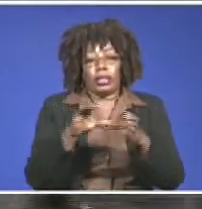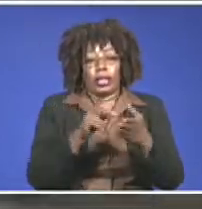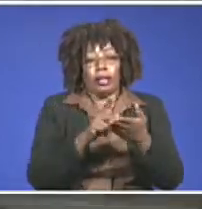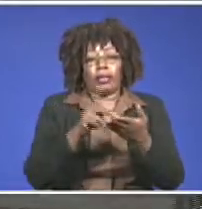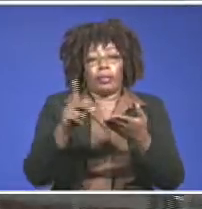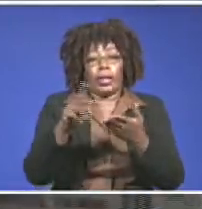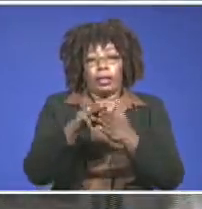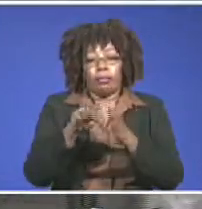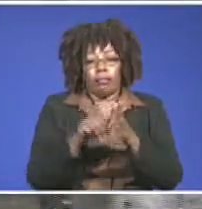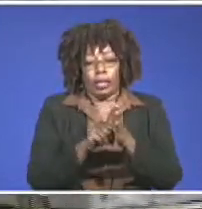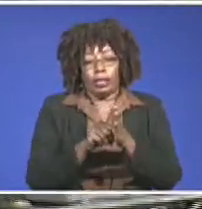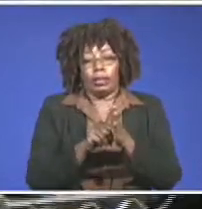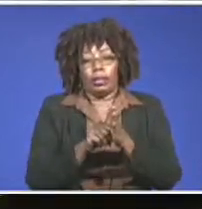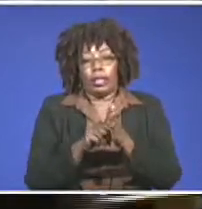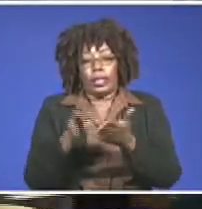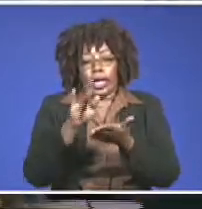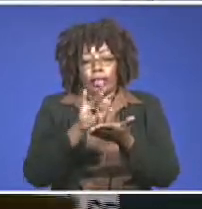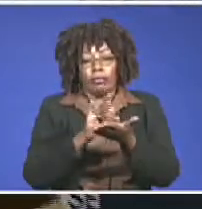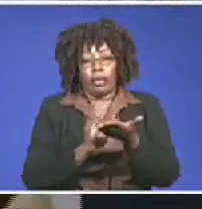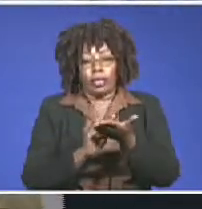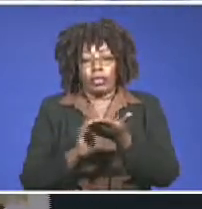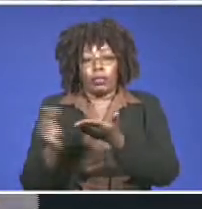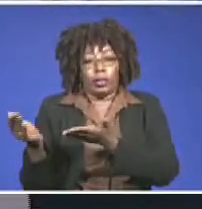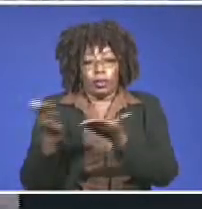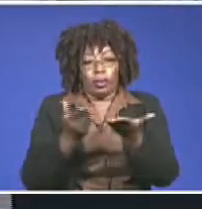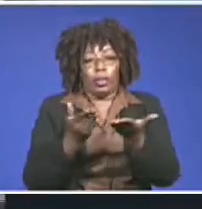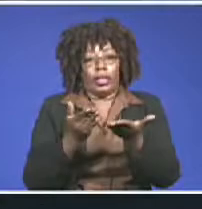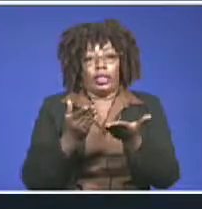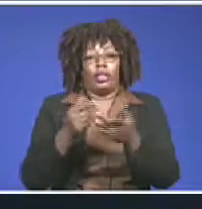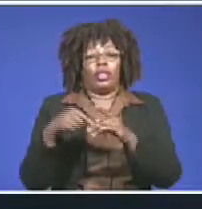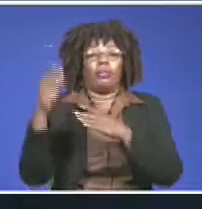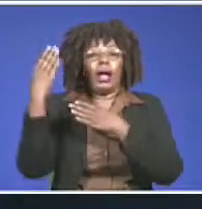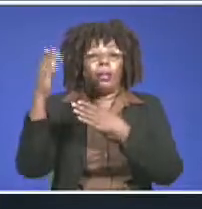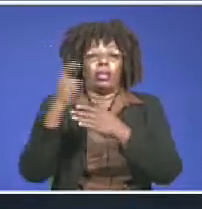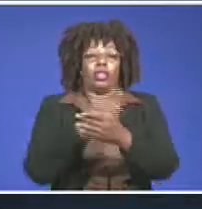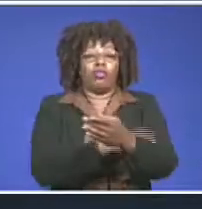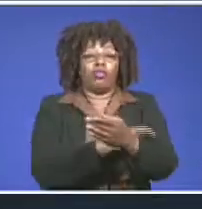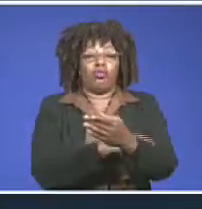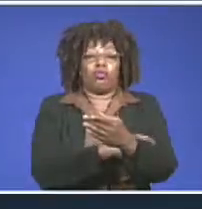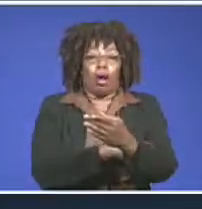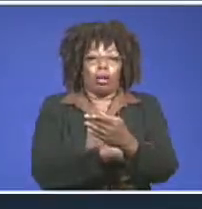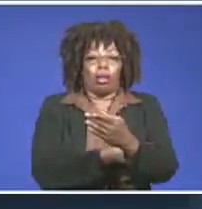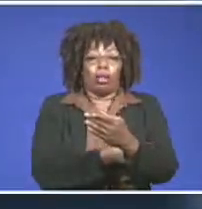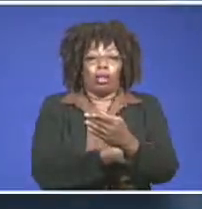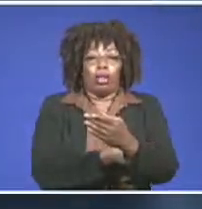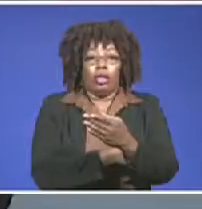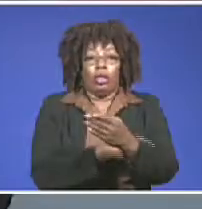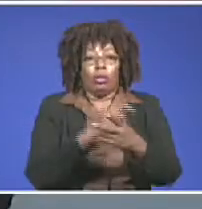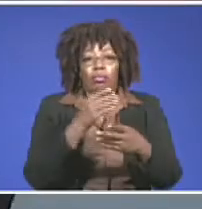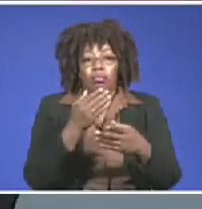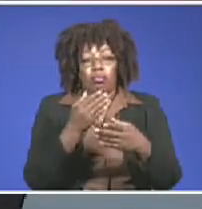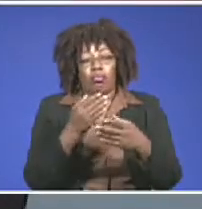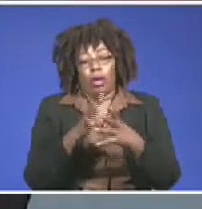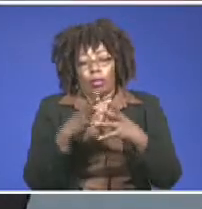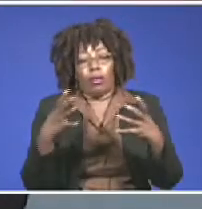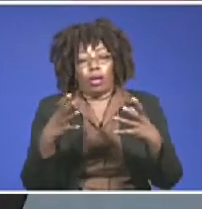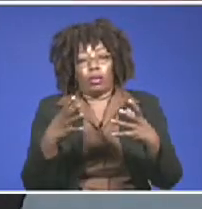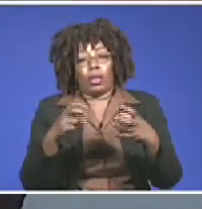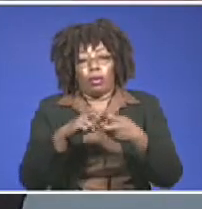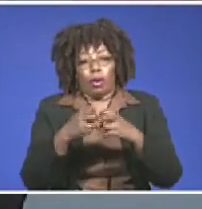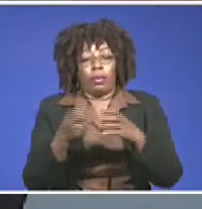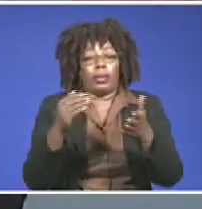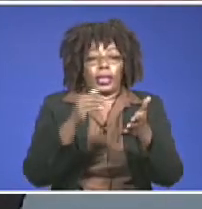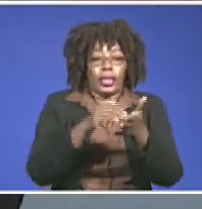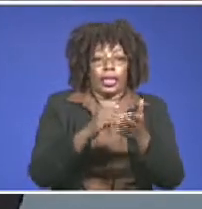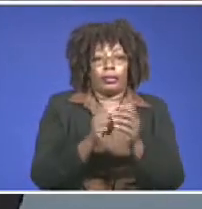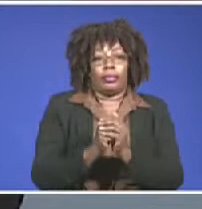the medicine will be shipped to the Bahamas. But Dr. Sands concedes that drug volumes may become an issue again. The medicines that